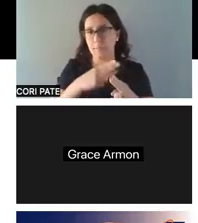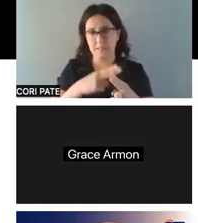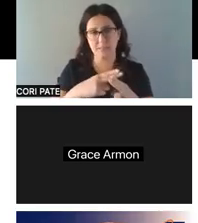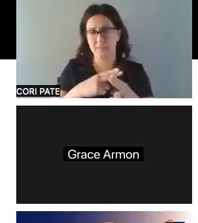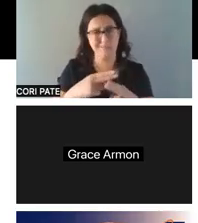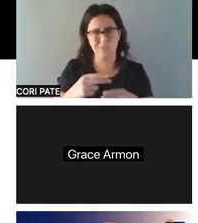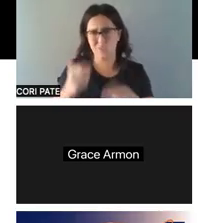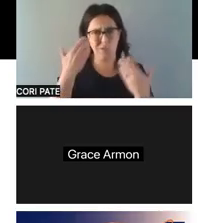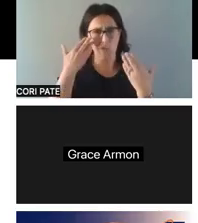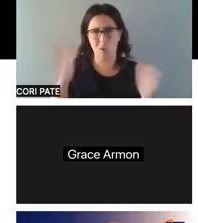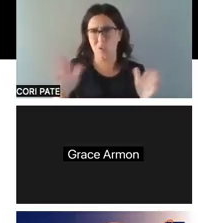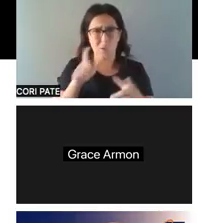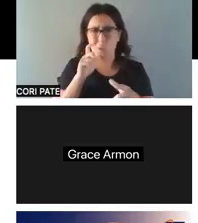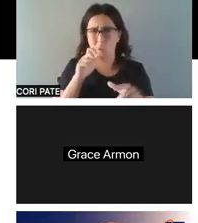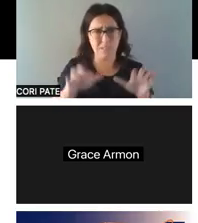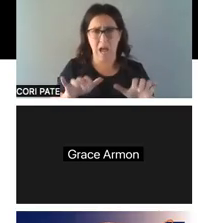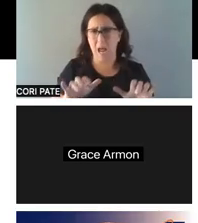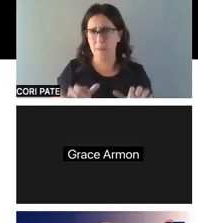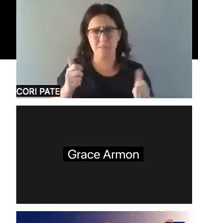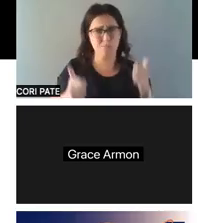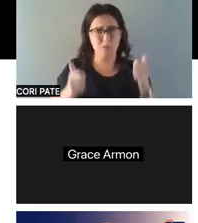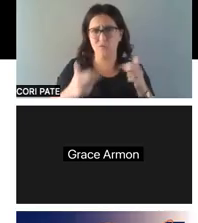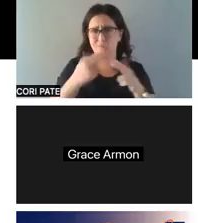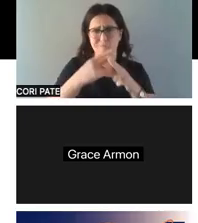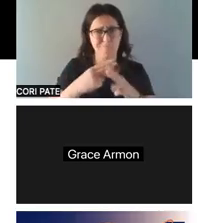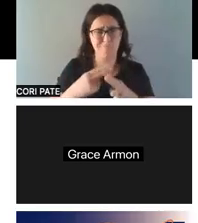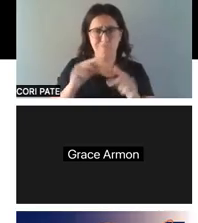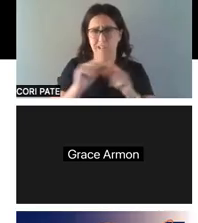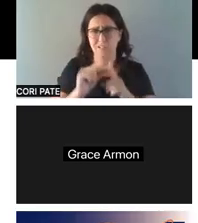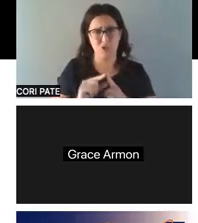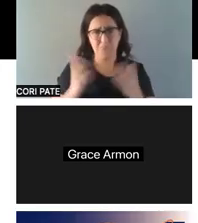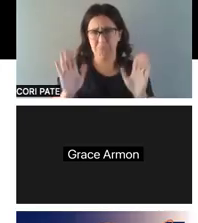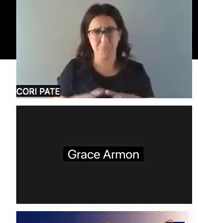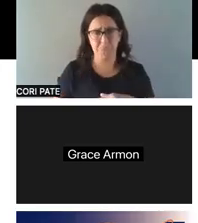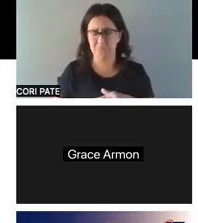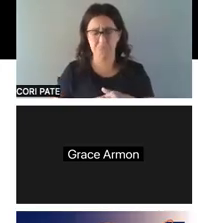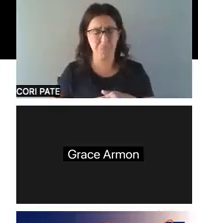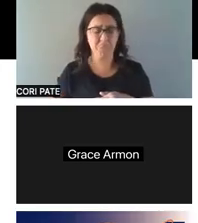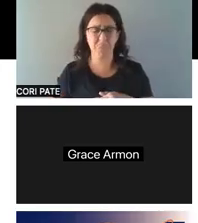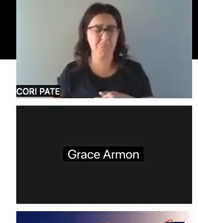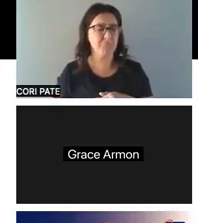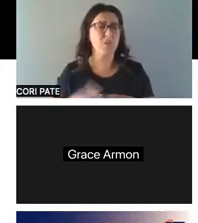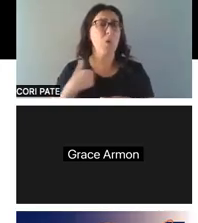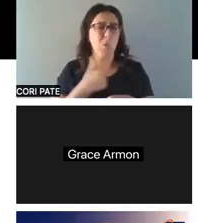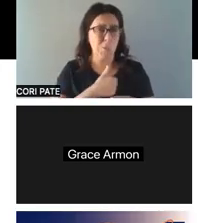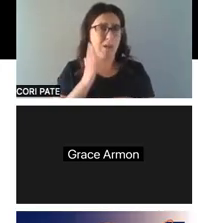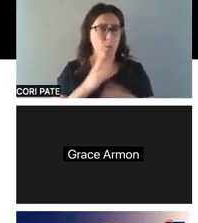who typed what answers to the Slido questions. And we will always read the questions and give you some